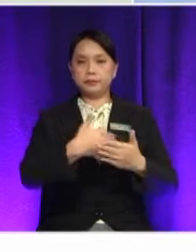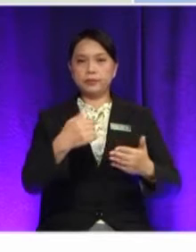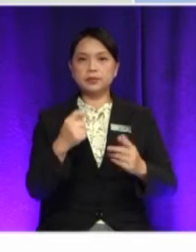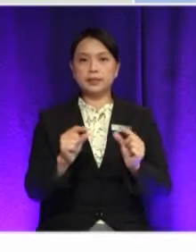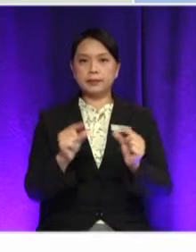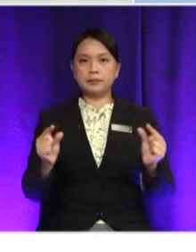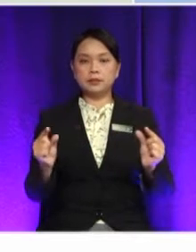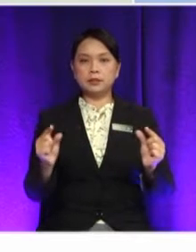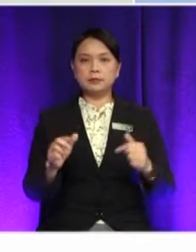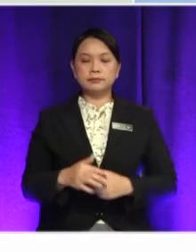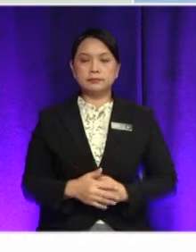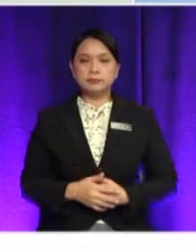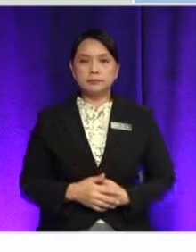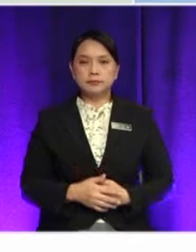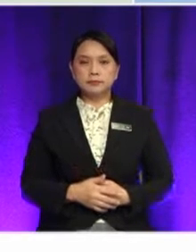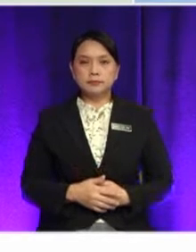that?